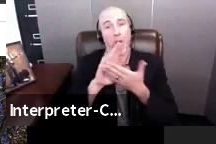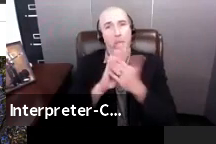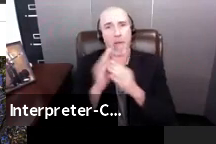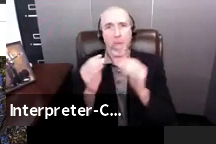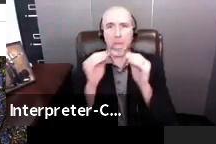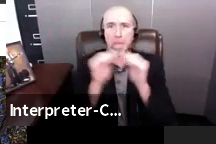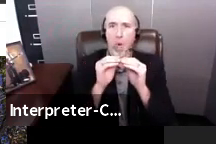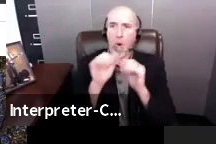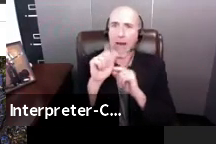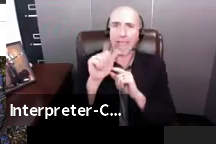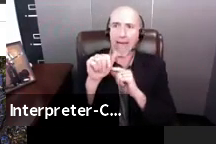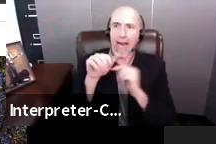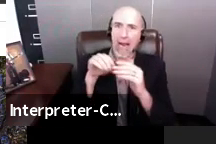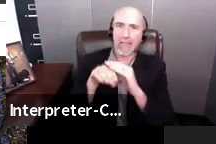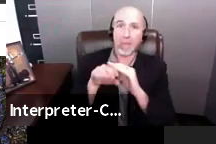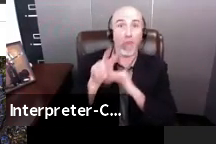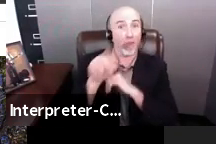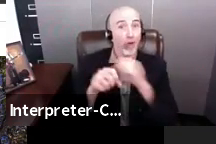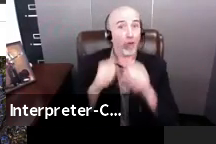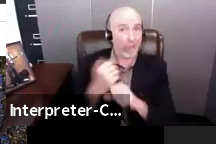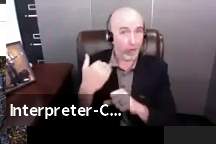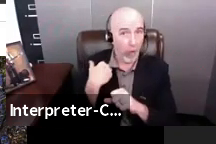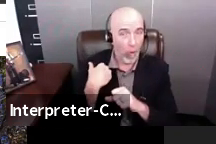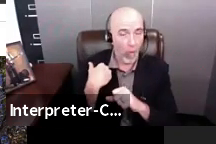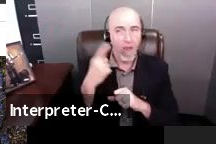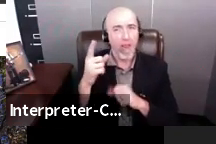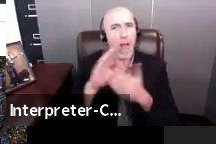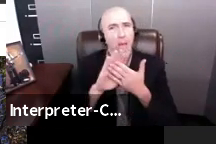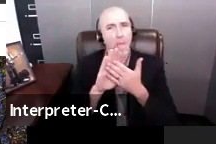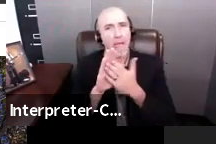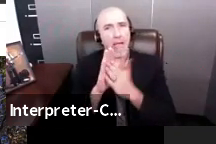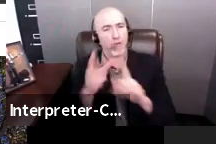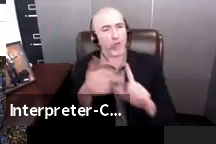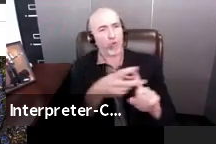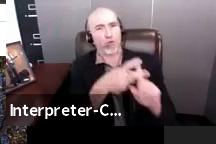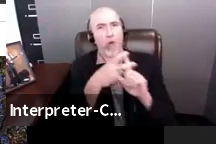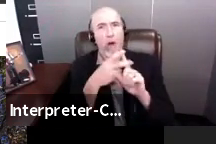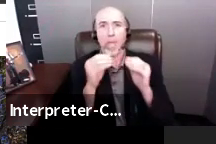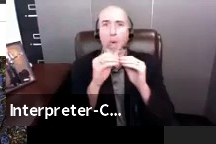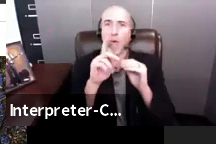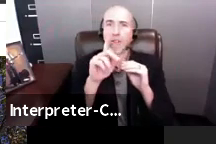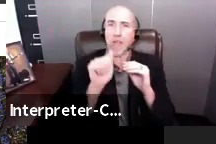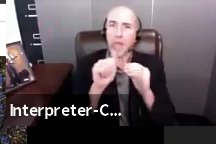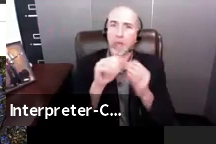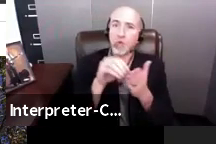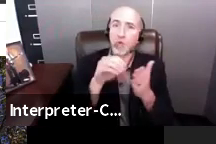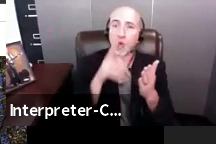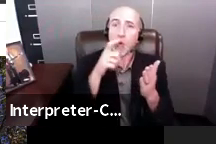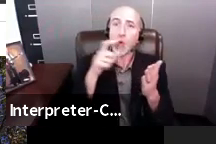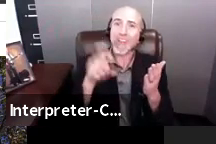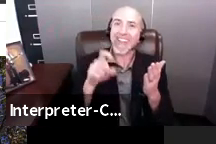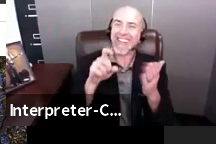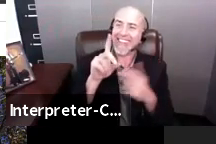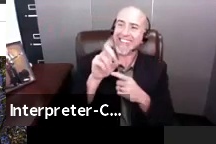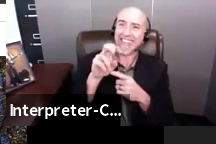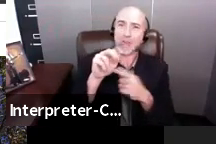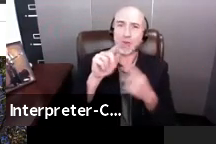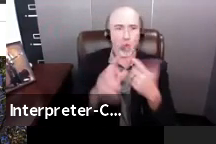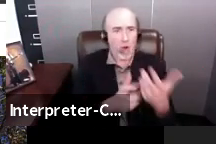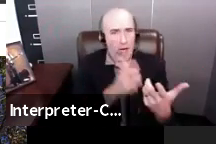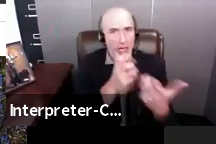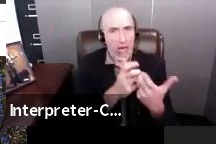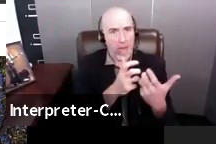ADA accessible 30 years ago, they began to attract more disabled students who needed Denton to accommodate